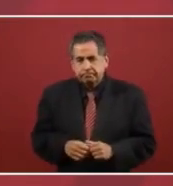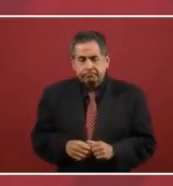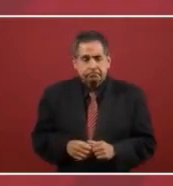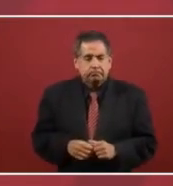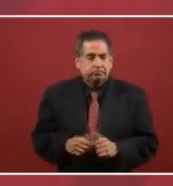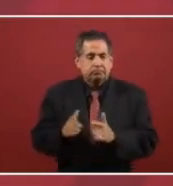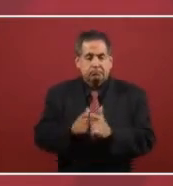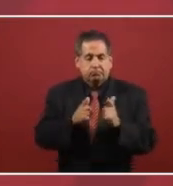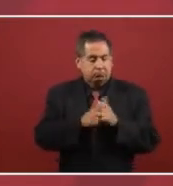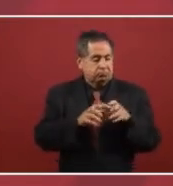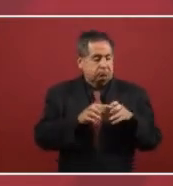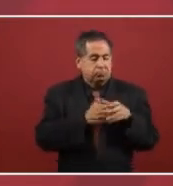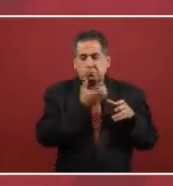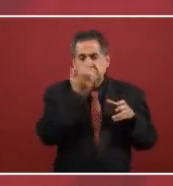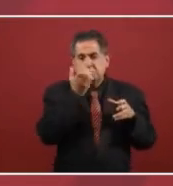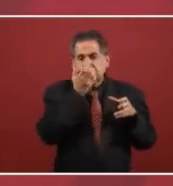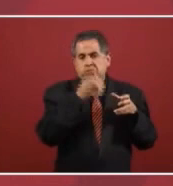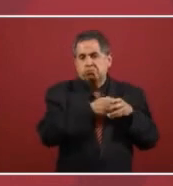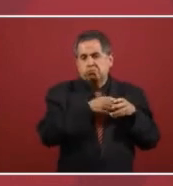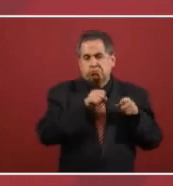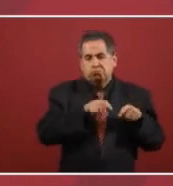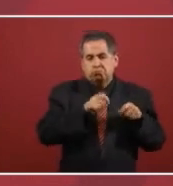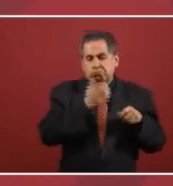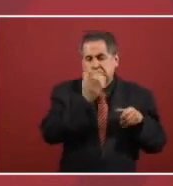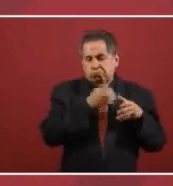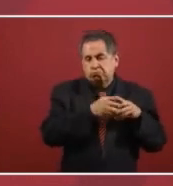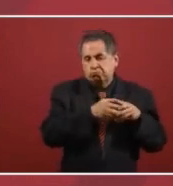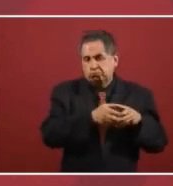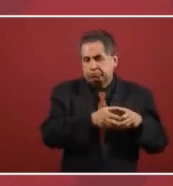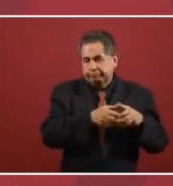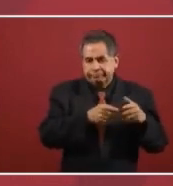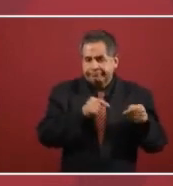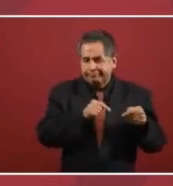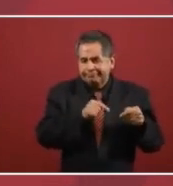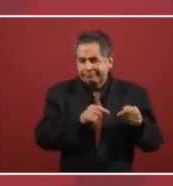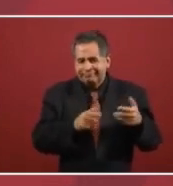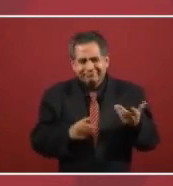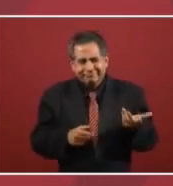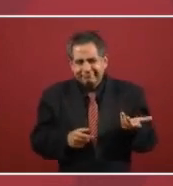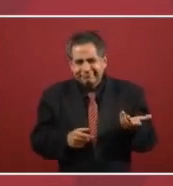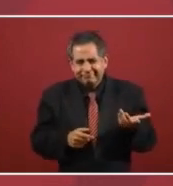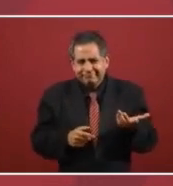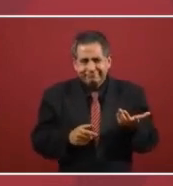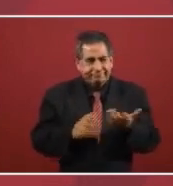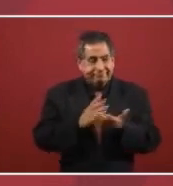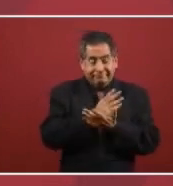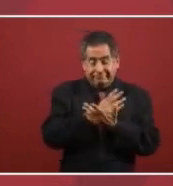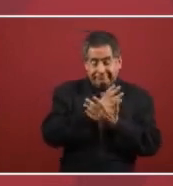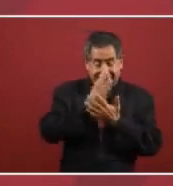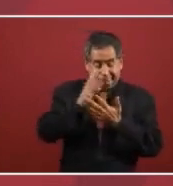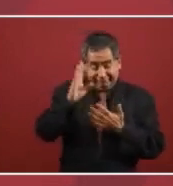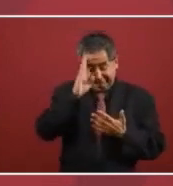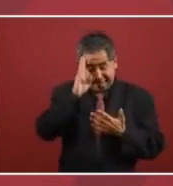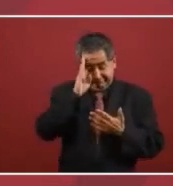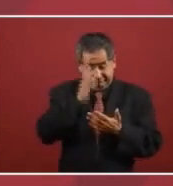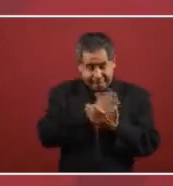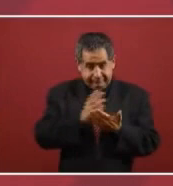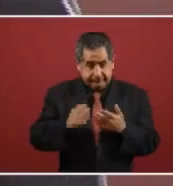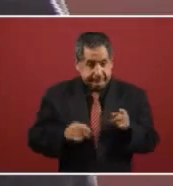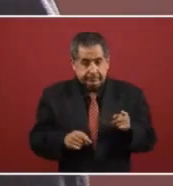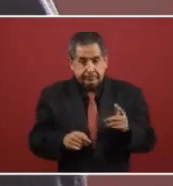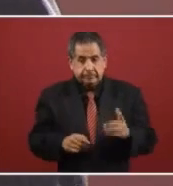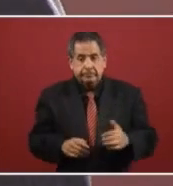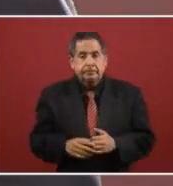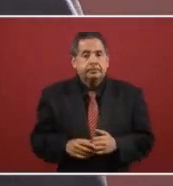grupos conservadores, conservative groups, porque los extremos se tocan, because the extremes